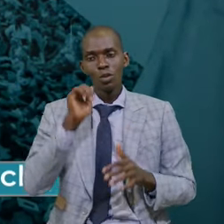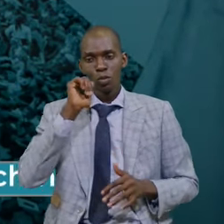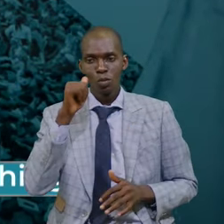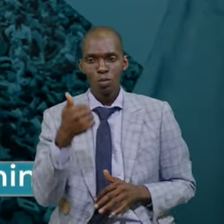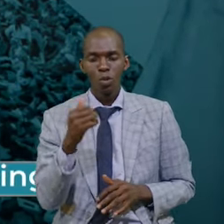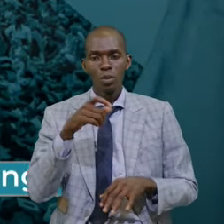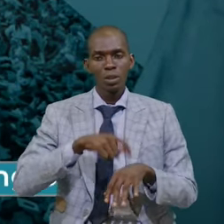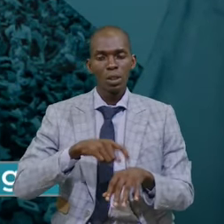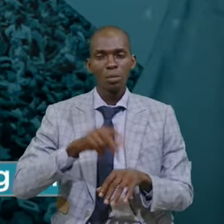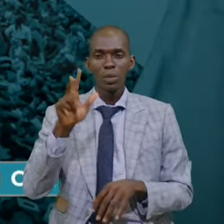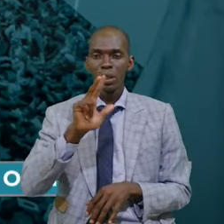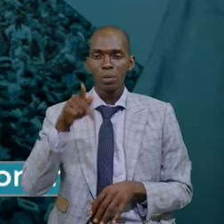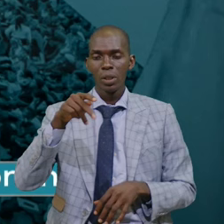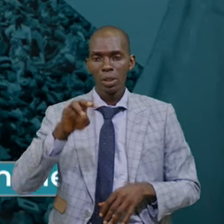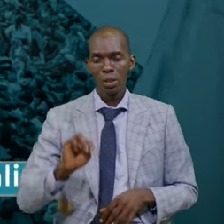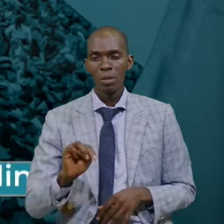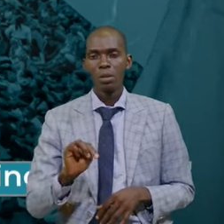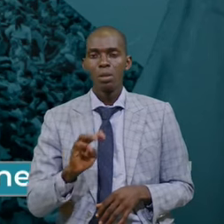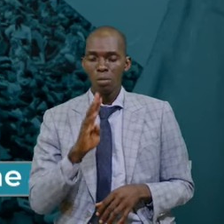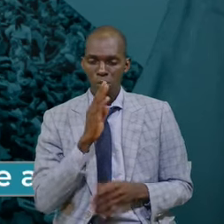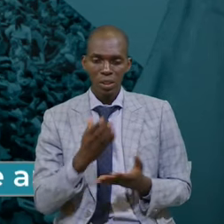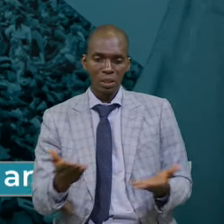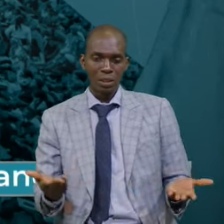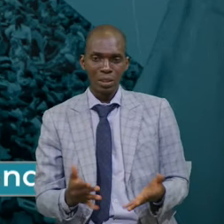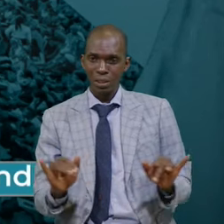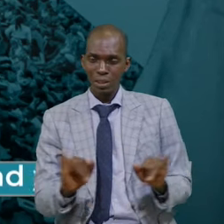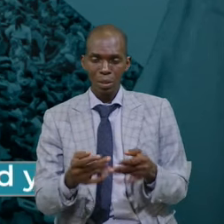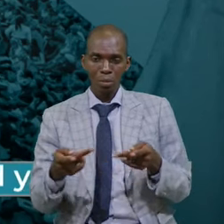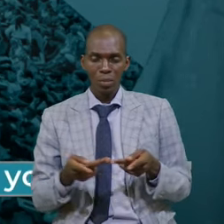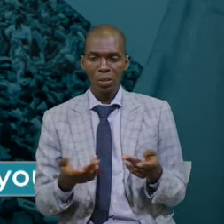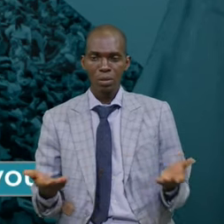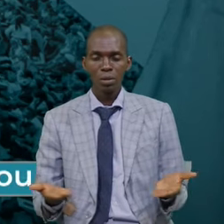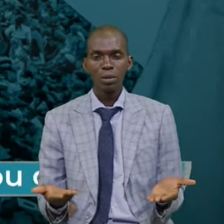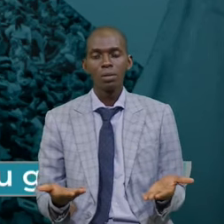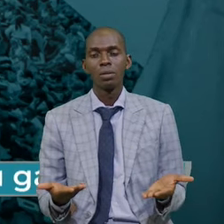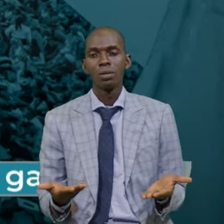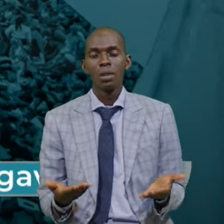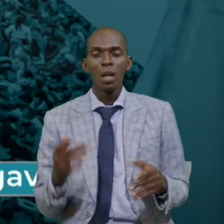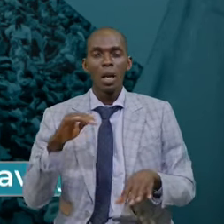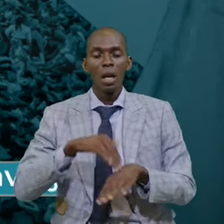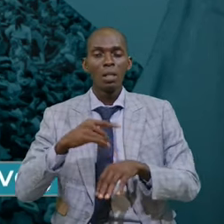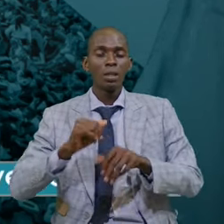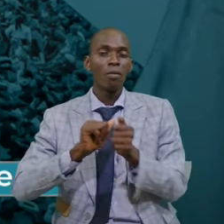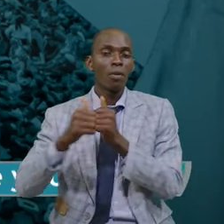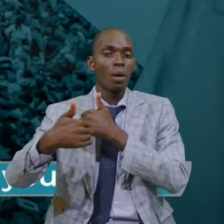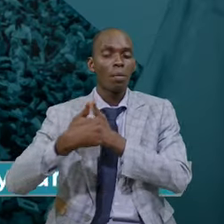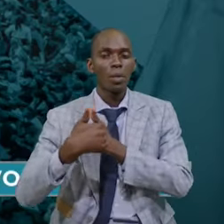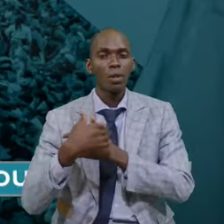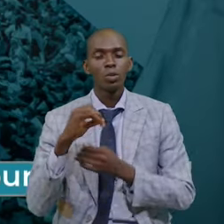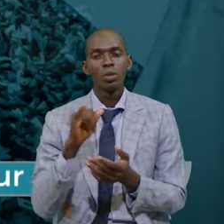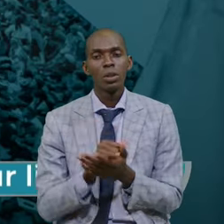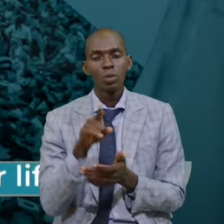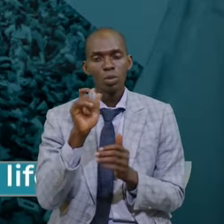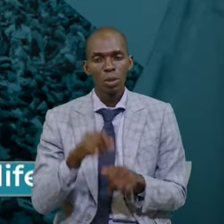here at this, on this field, on this crusade ground, right there at the back, so that you'll be helped and